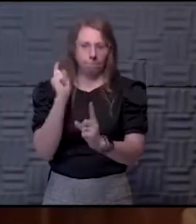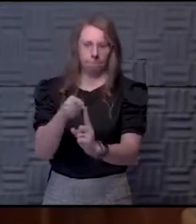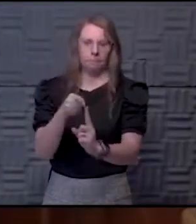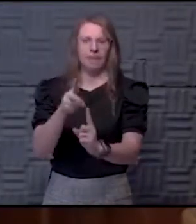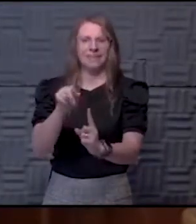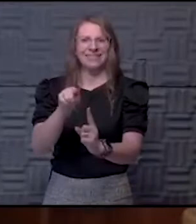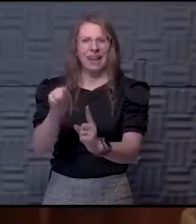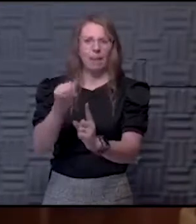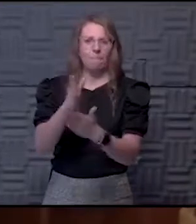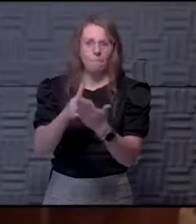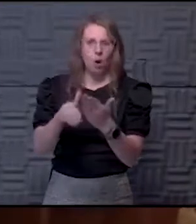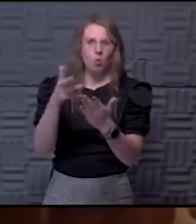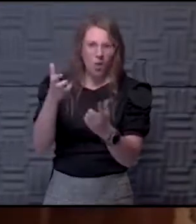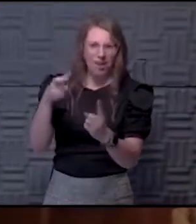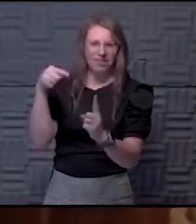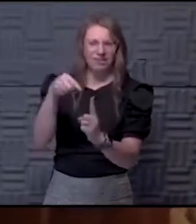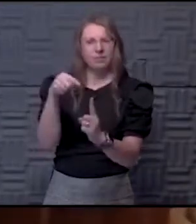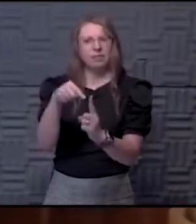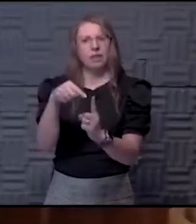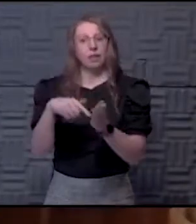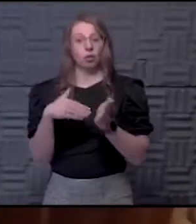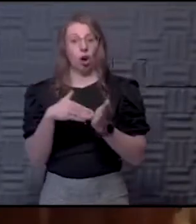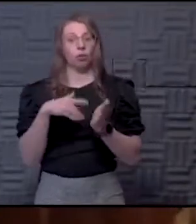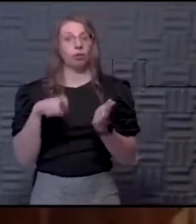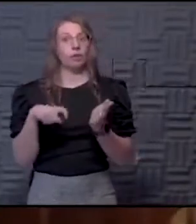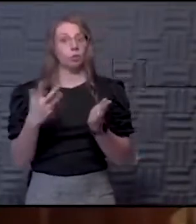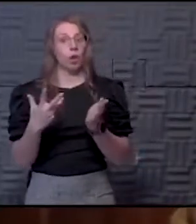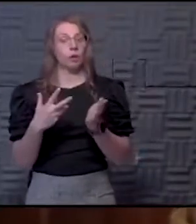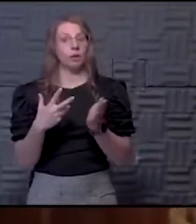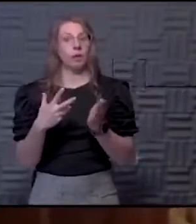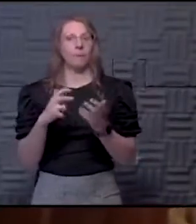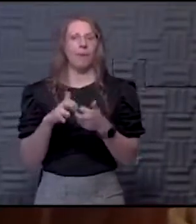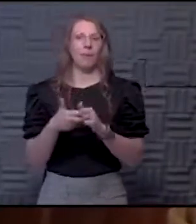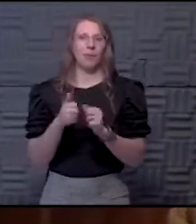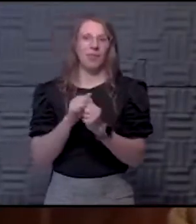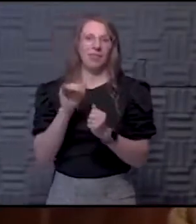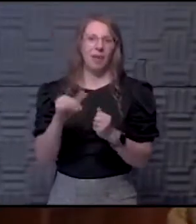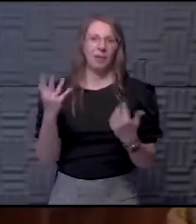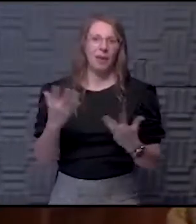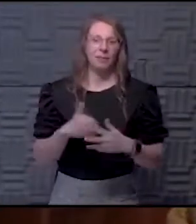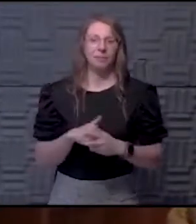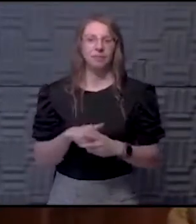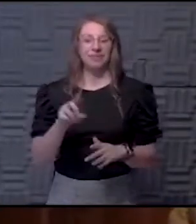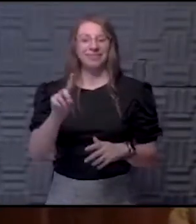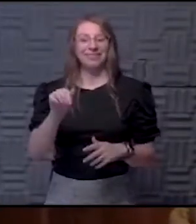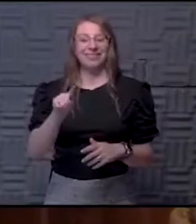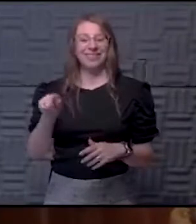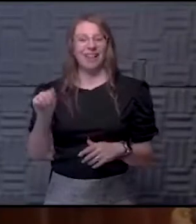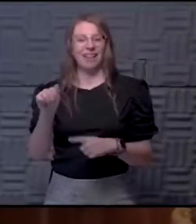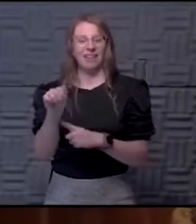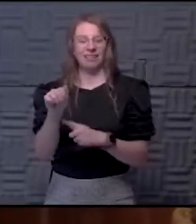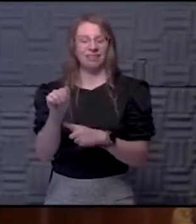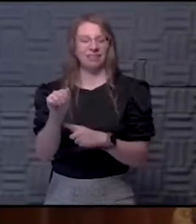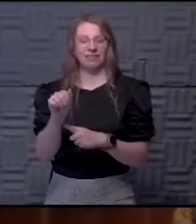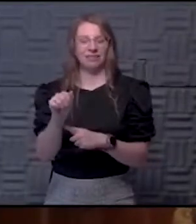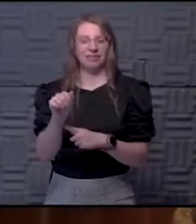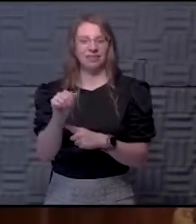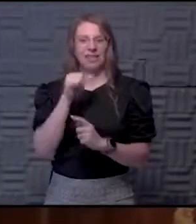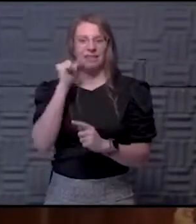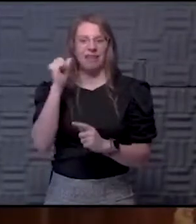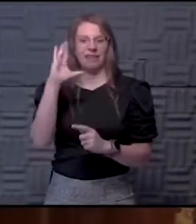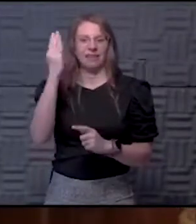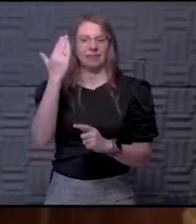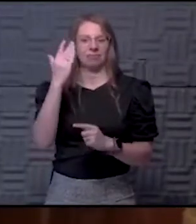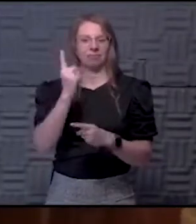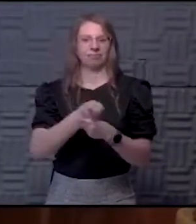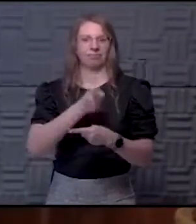data piece of what the physician needs. The problem with that is that the data are not always as they seem.